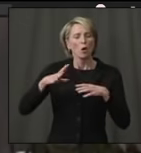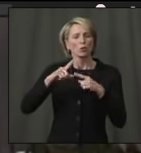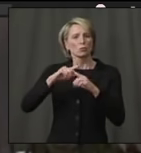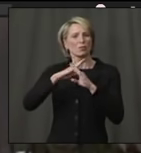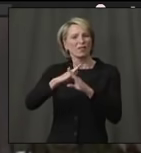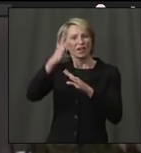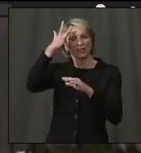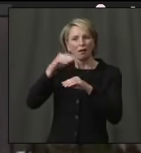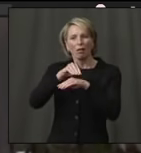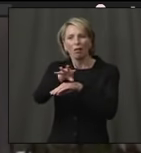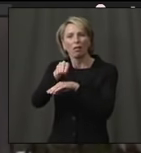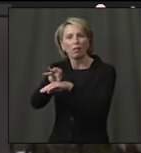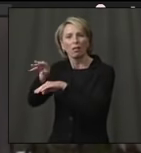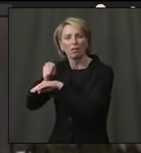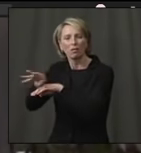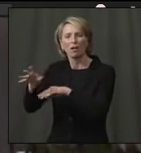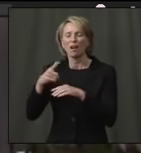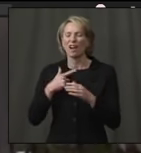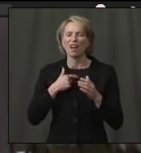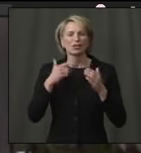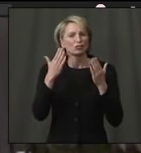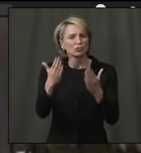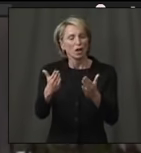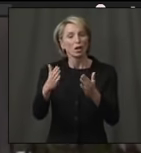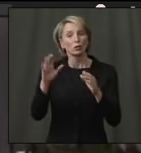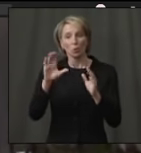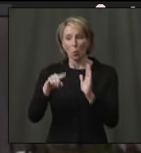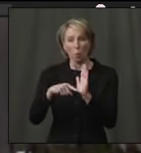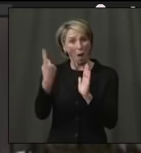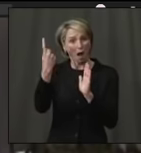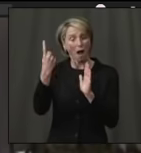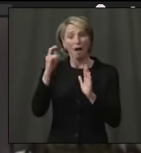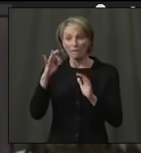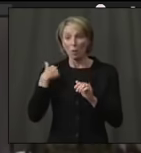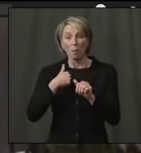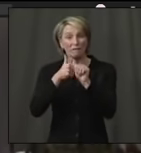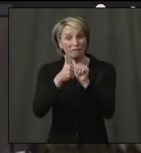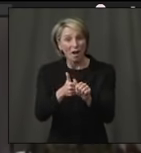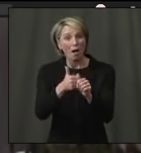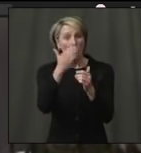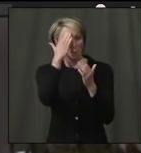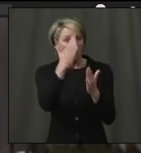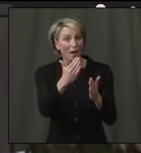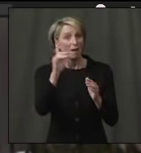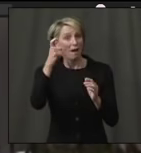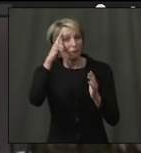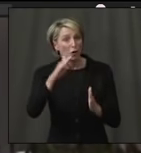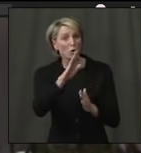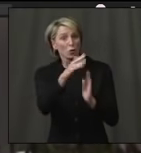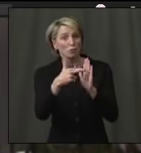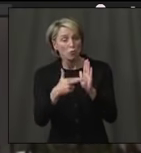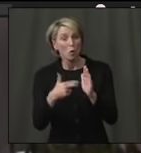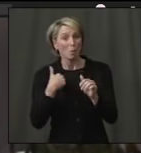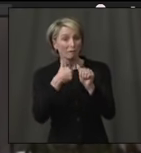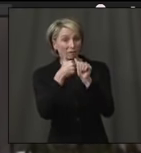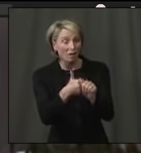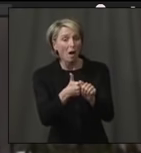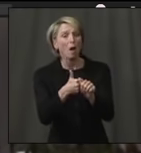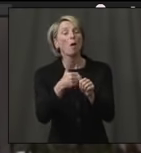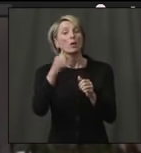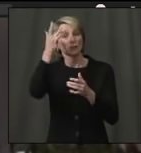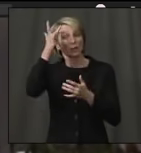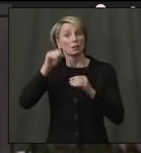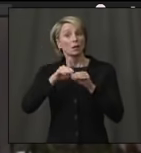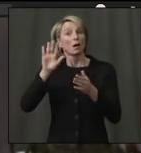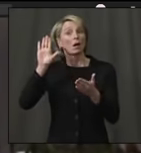now. Let's do it once, do it right, and listen to the governor, please. He has us on the right track. Thank